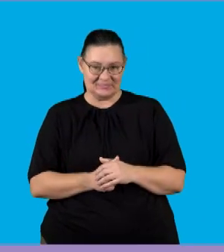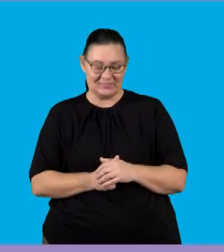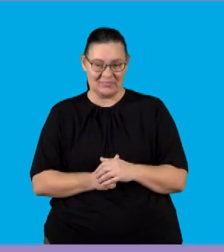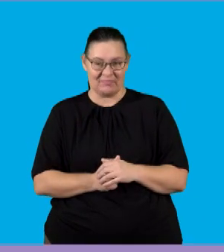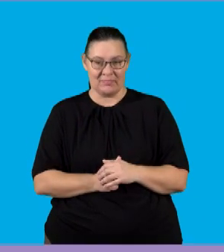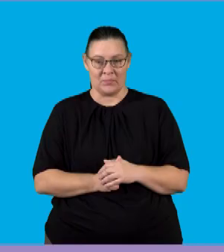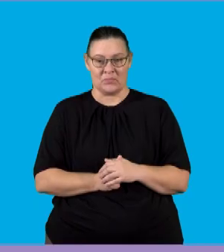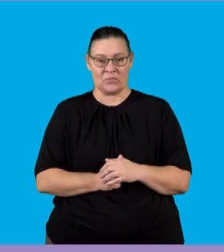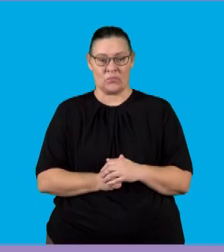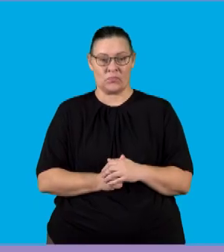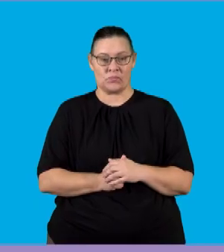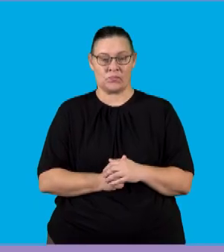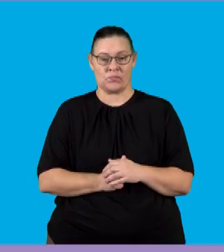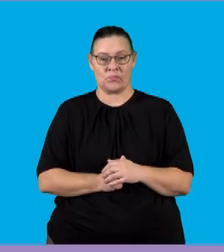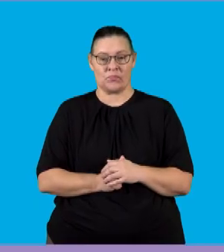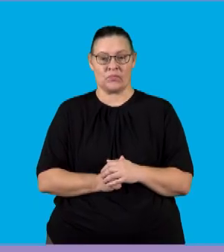number.